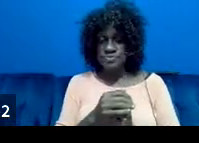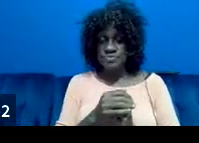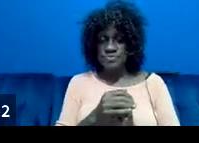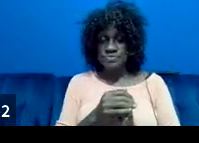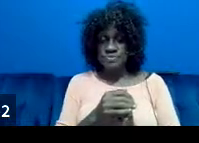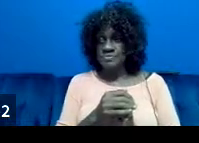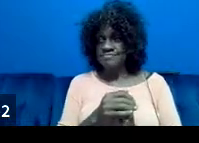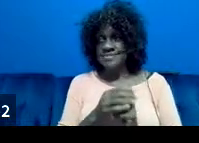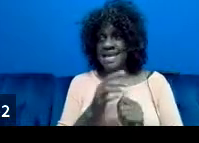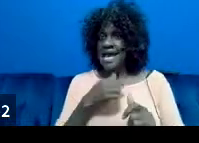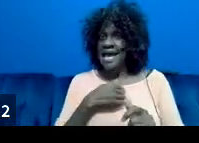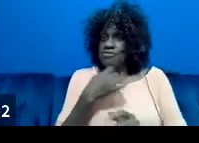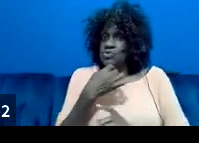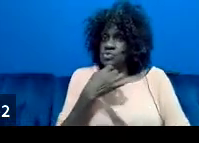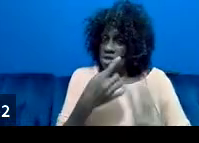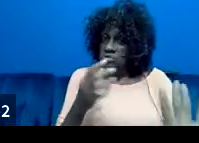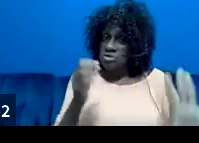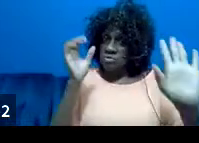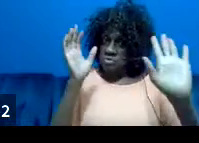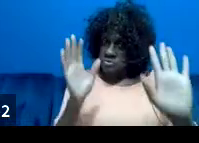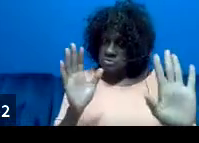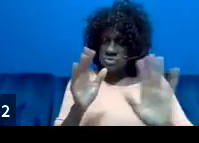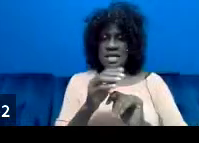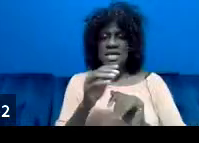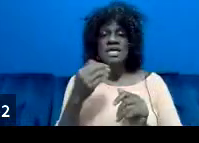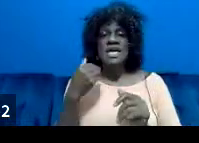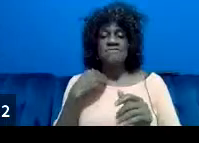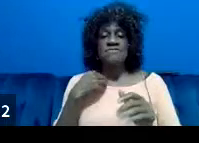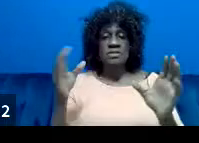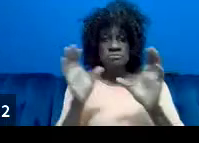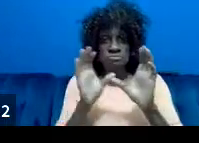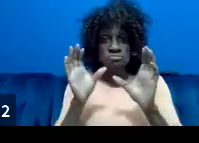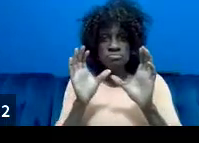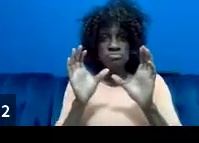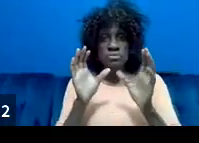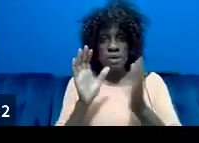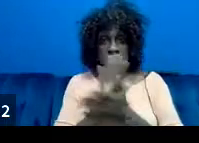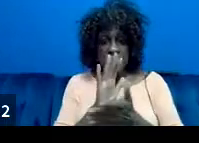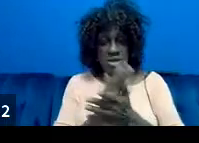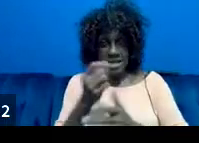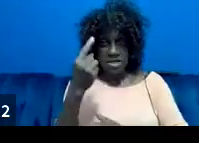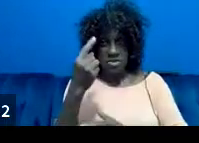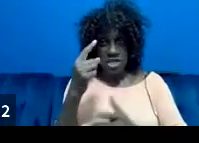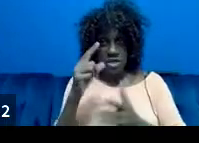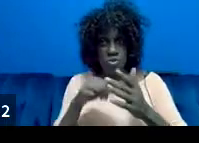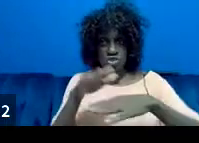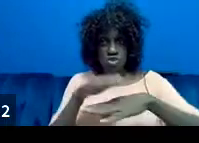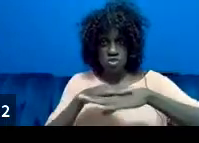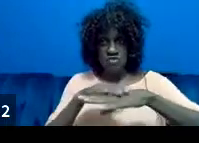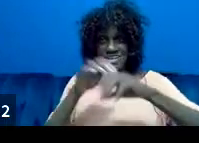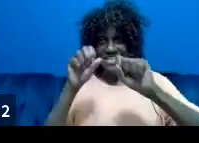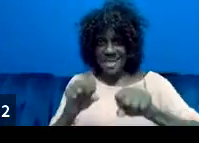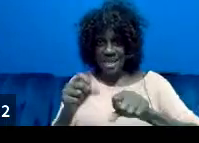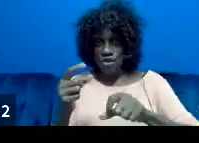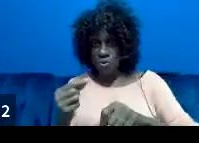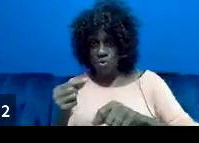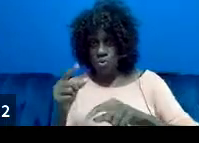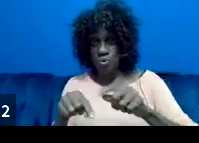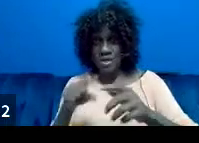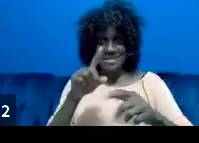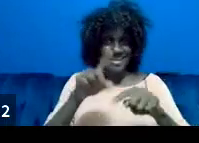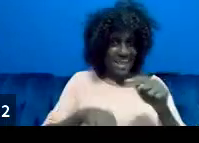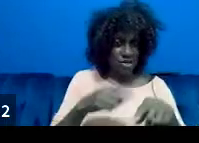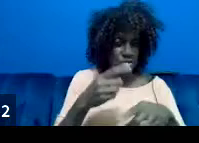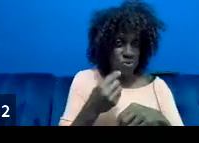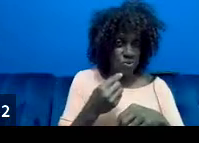I can't stress upon you enough that having the documentation and understanding what your surface can and cannot do for the